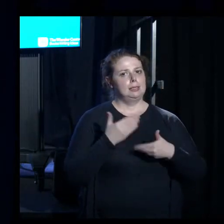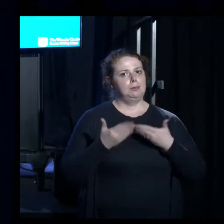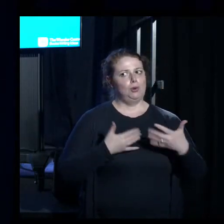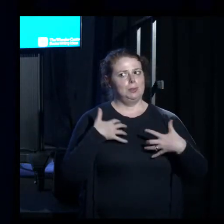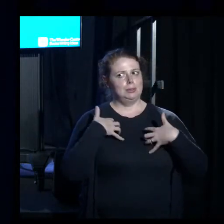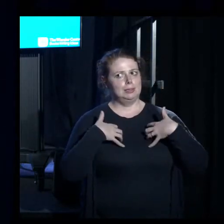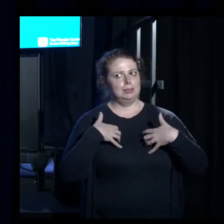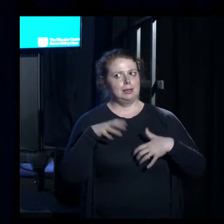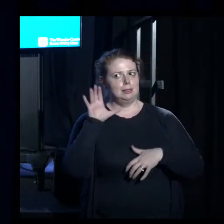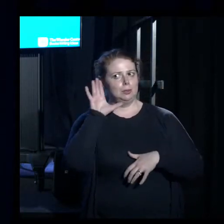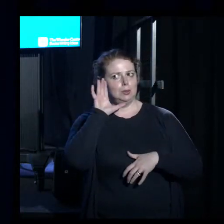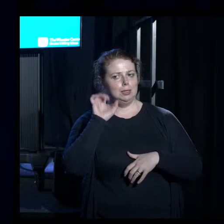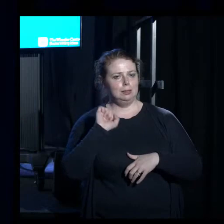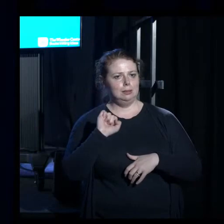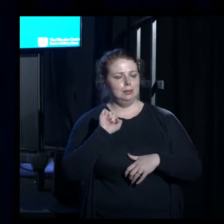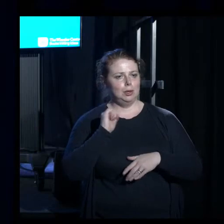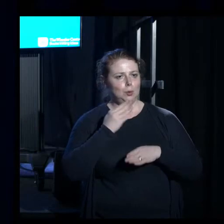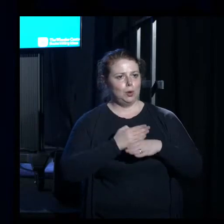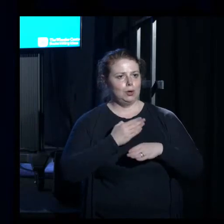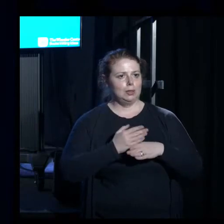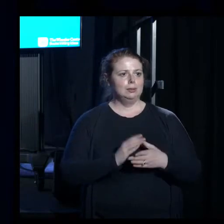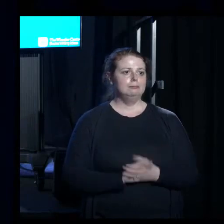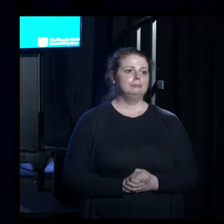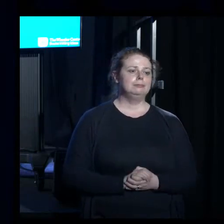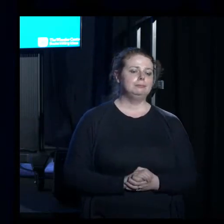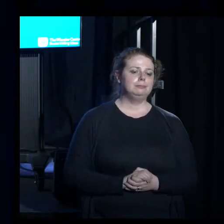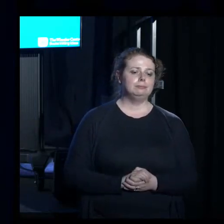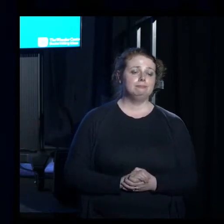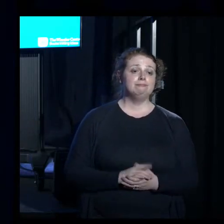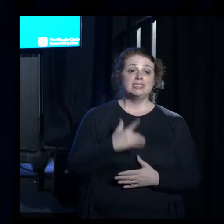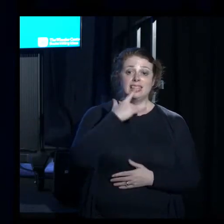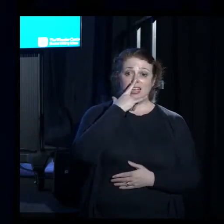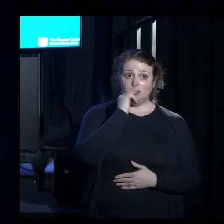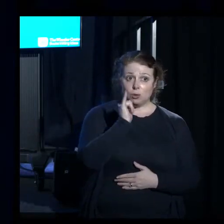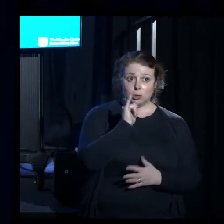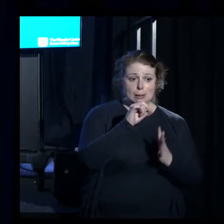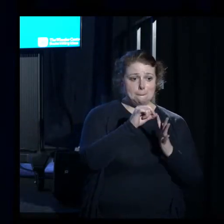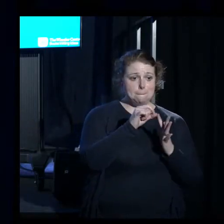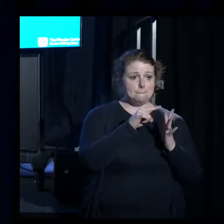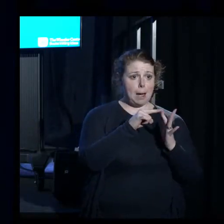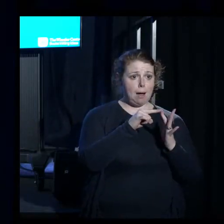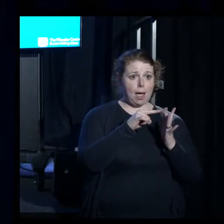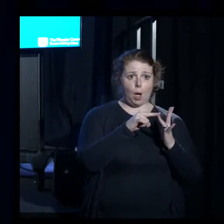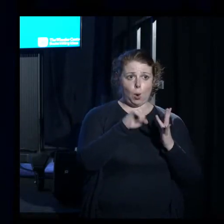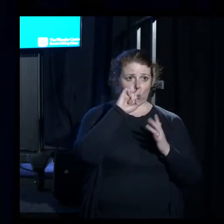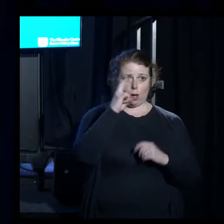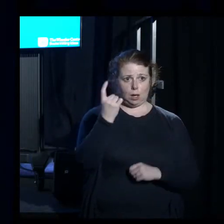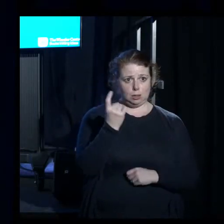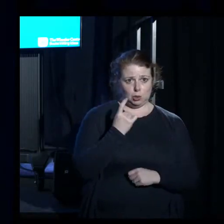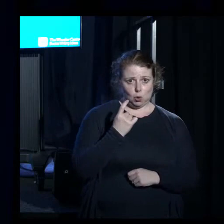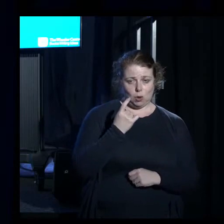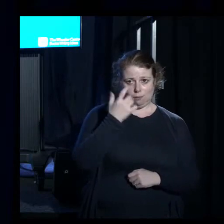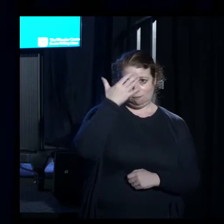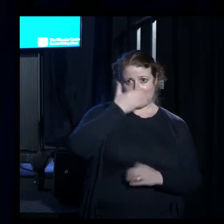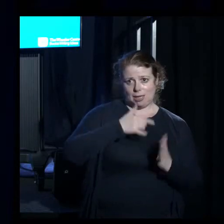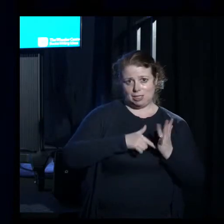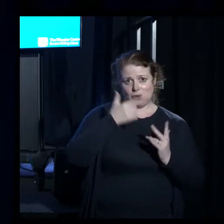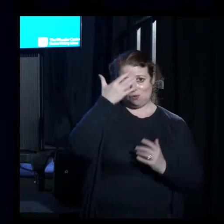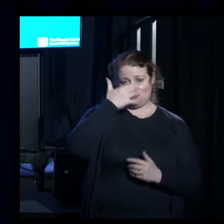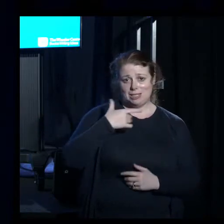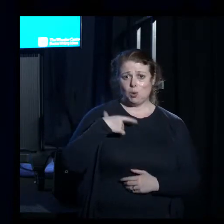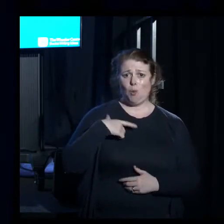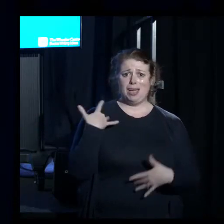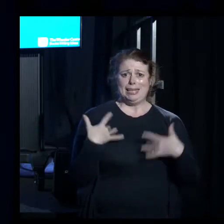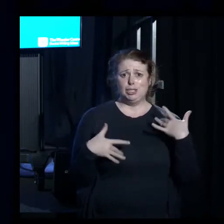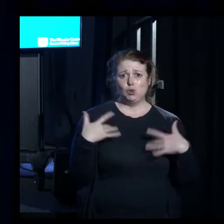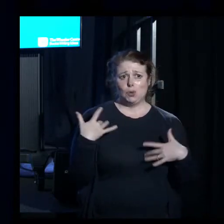I'm excited to hear from her as well tonight. Now, unfortunately, Pai O is unable to join us in person tonight as he has an